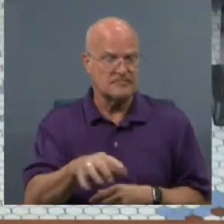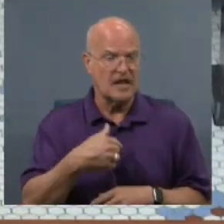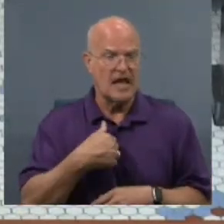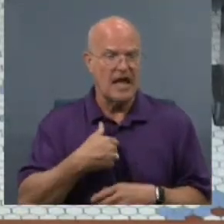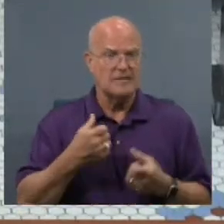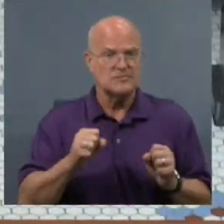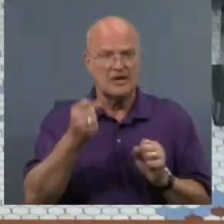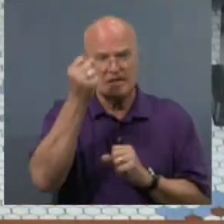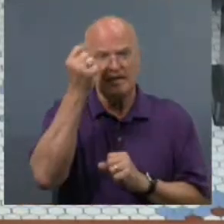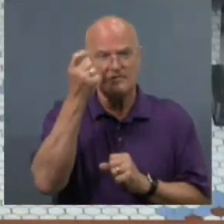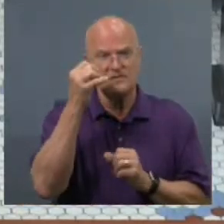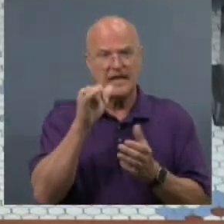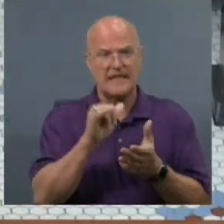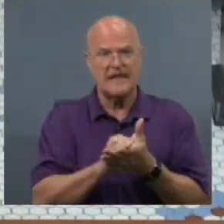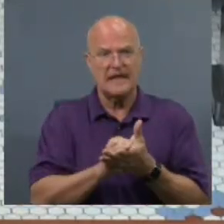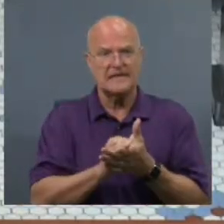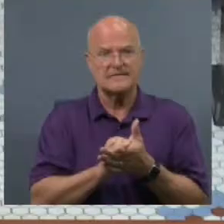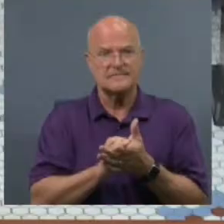I'm trying to understand that.